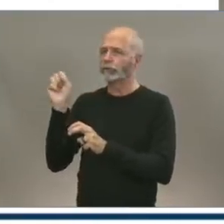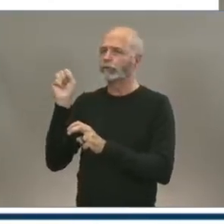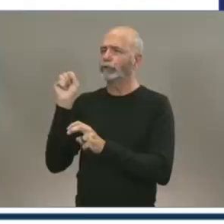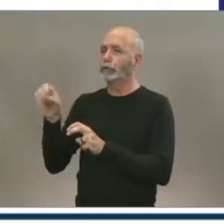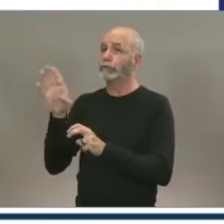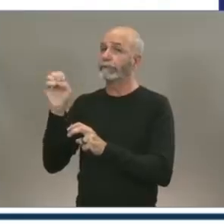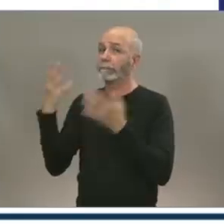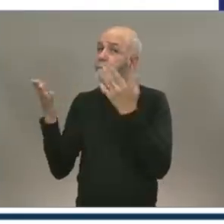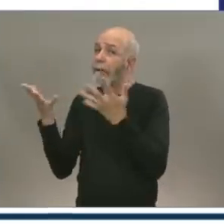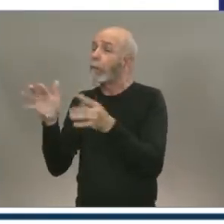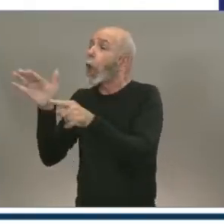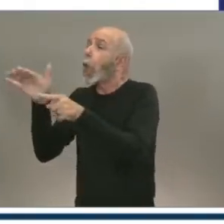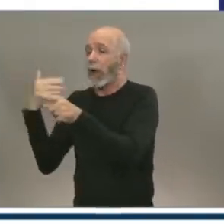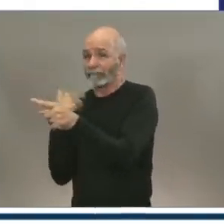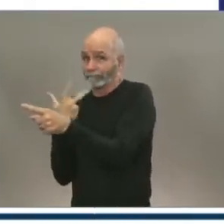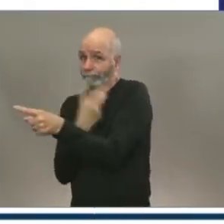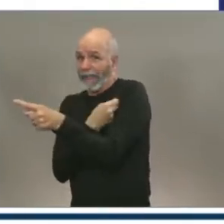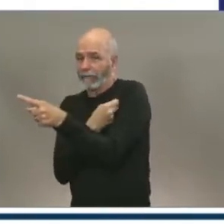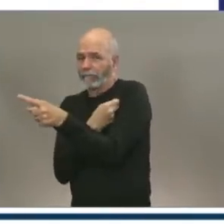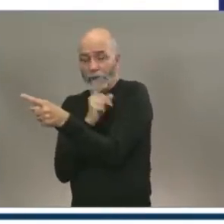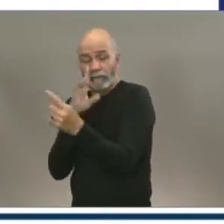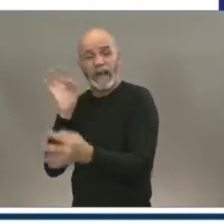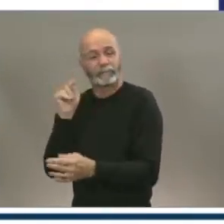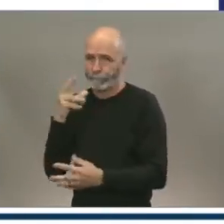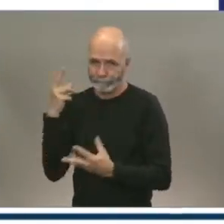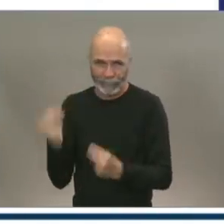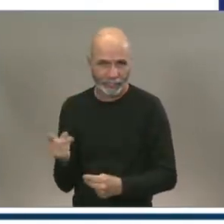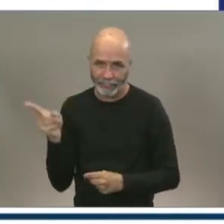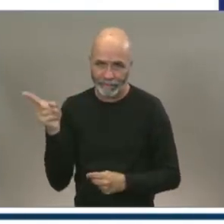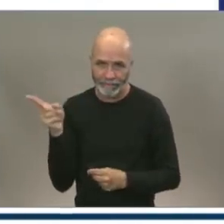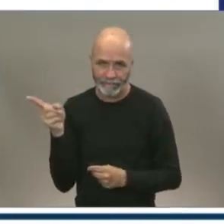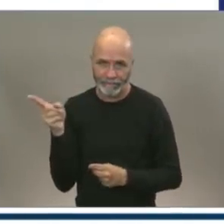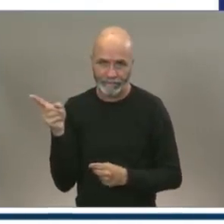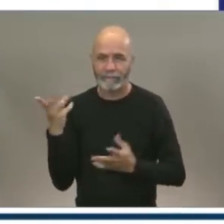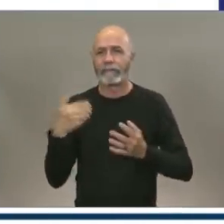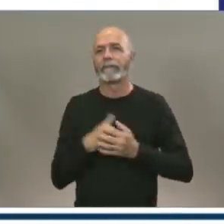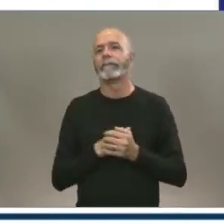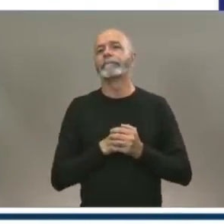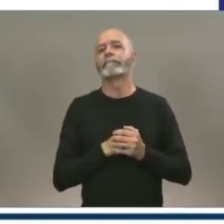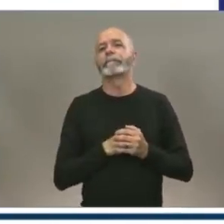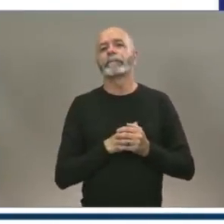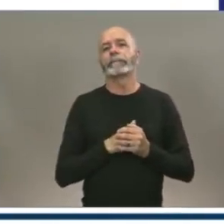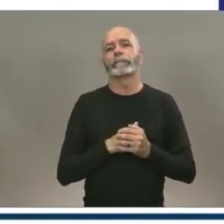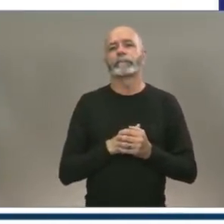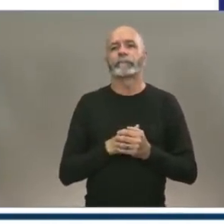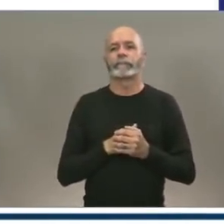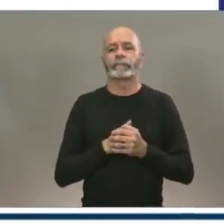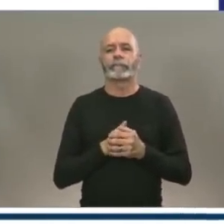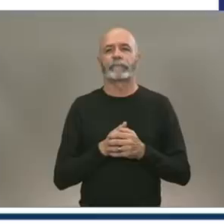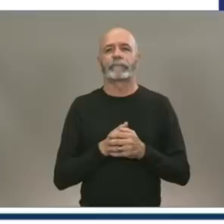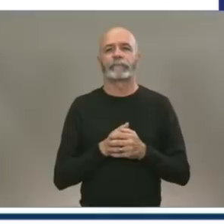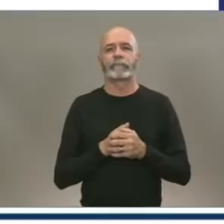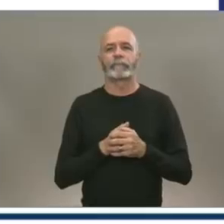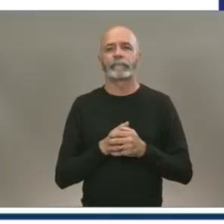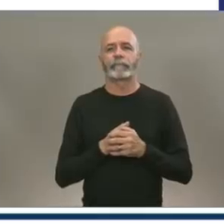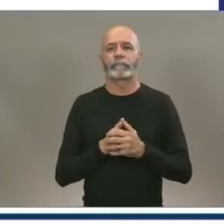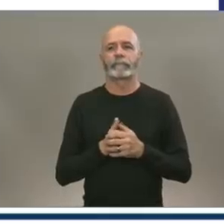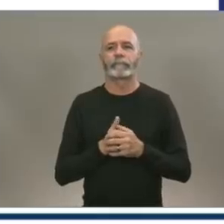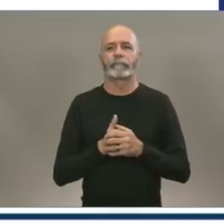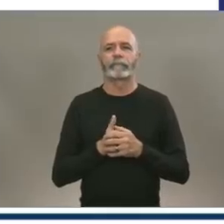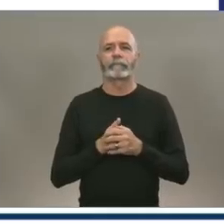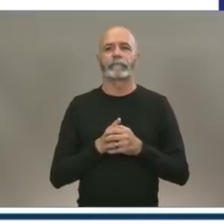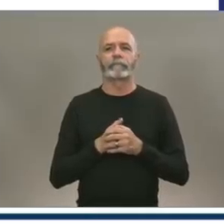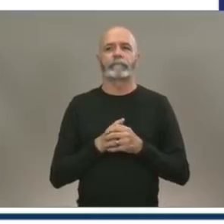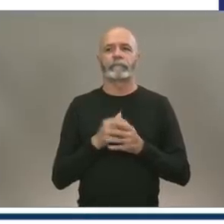Strang, I want to ask you about hospitalizations. The numbers have increased significantly in the last few days. Can you explain what's going on